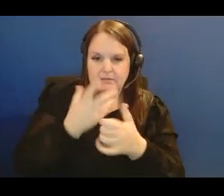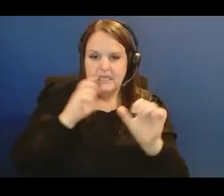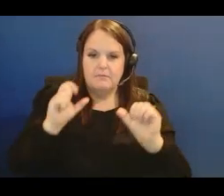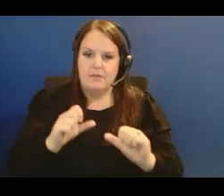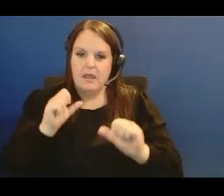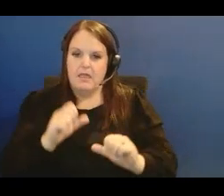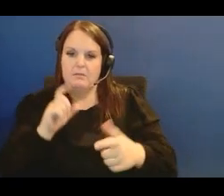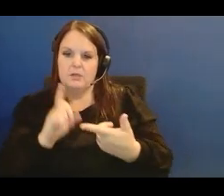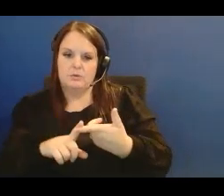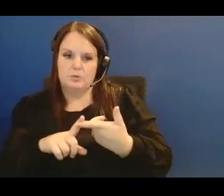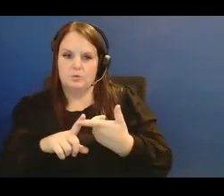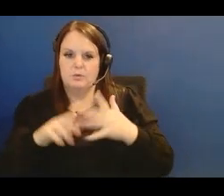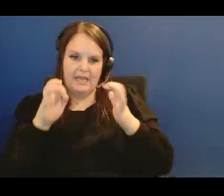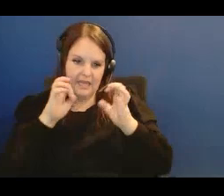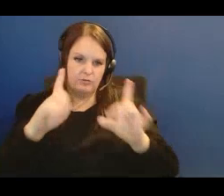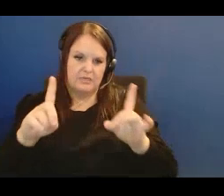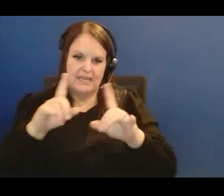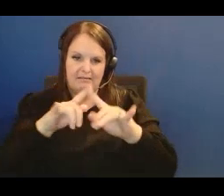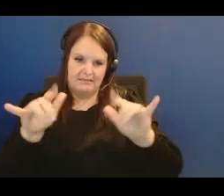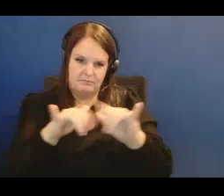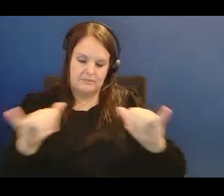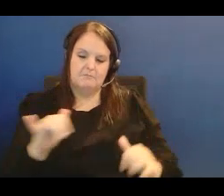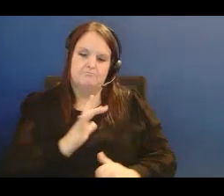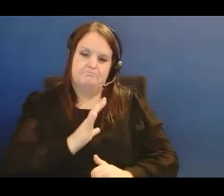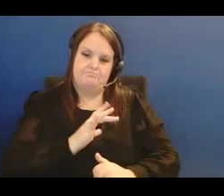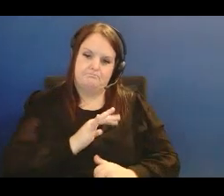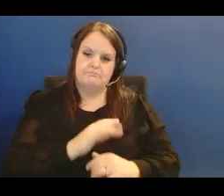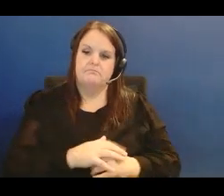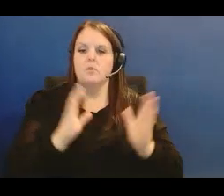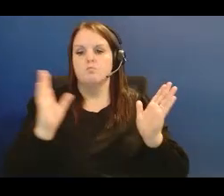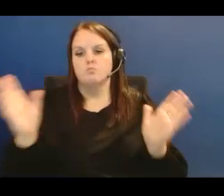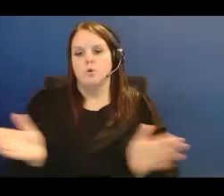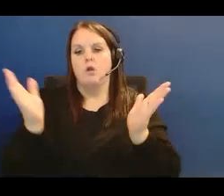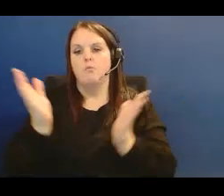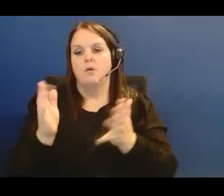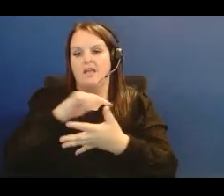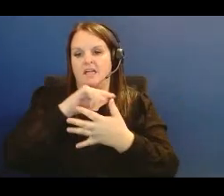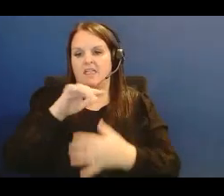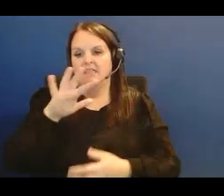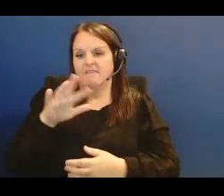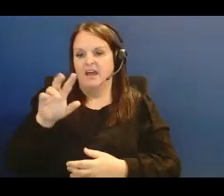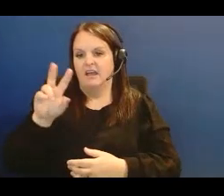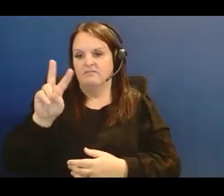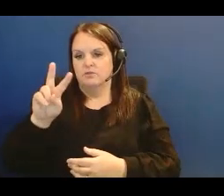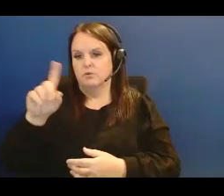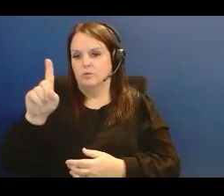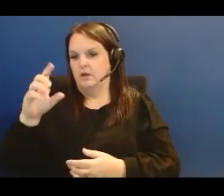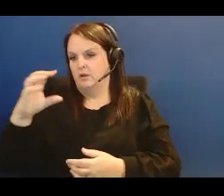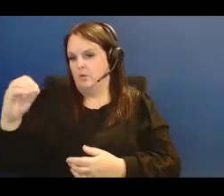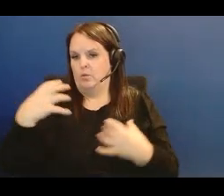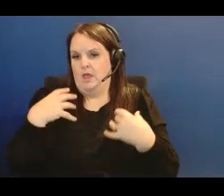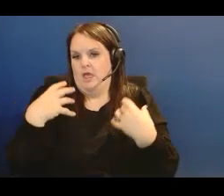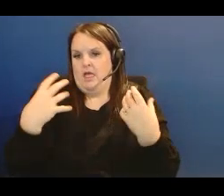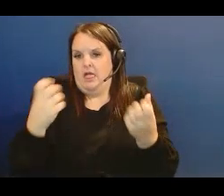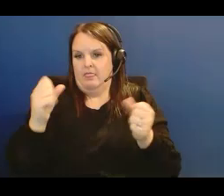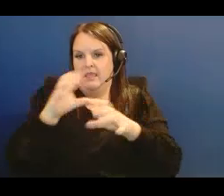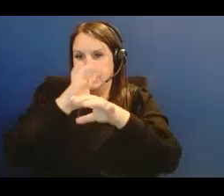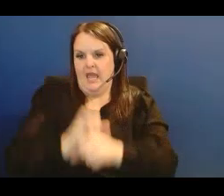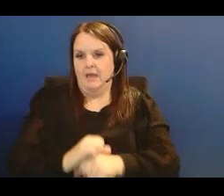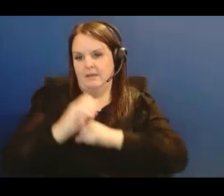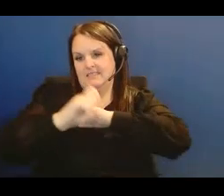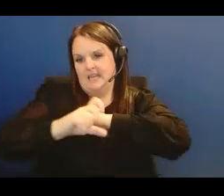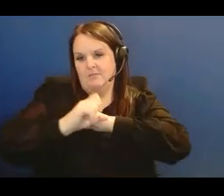to educate as well. We were promoting the 5210 Healthy Habits campaign, and we use a